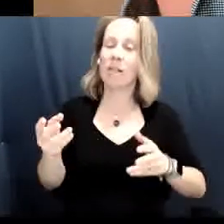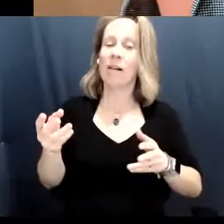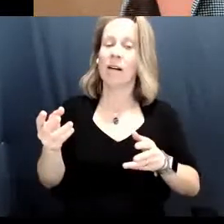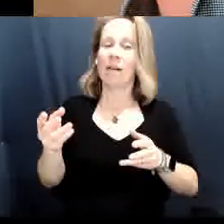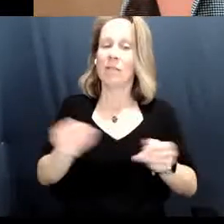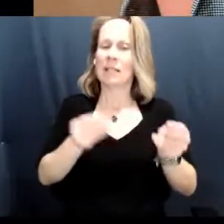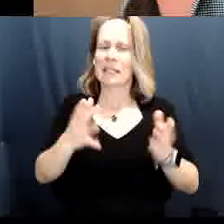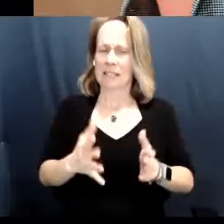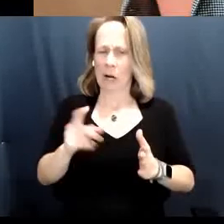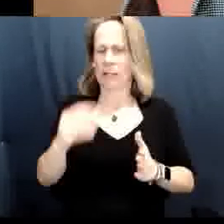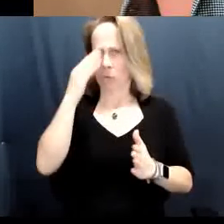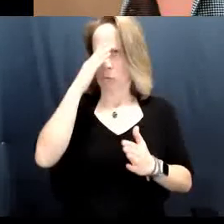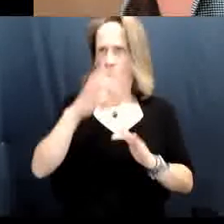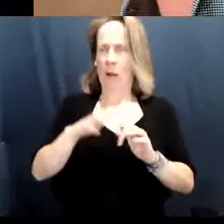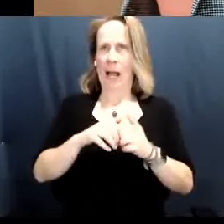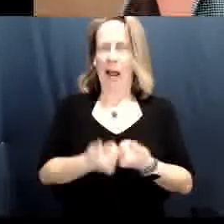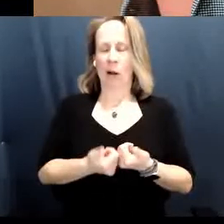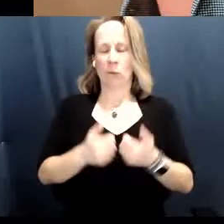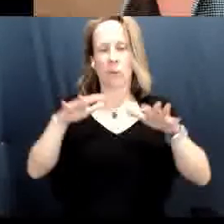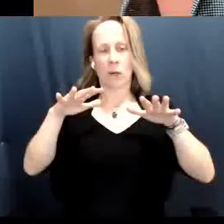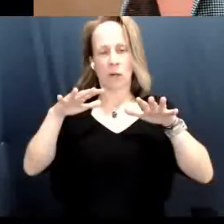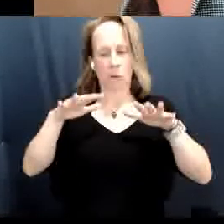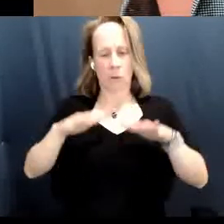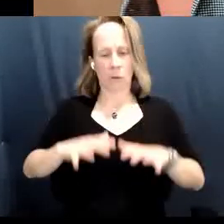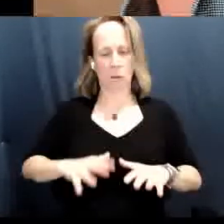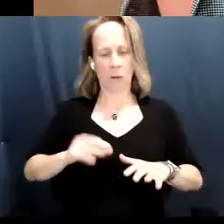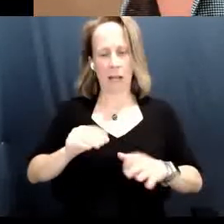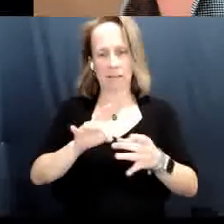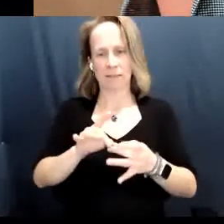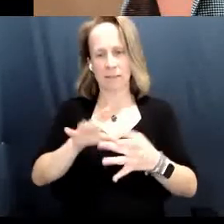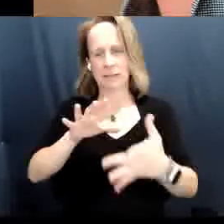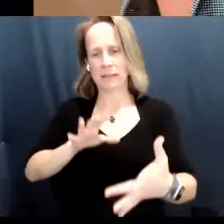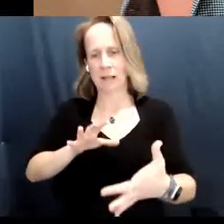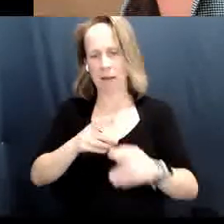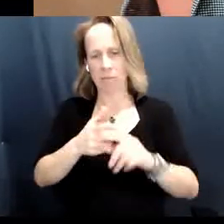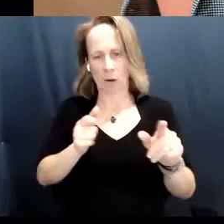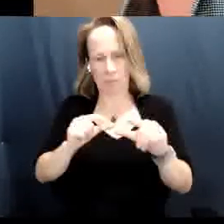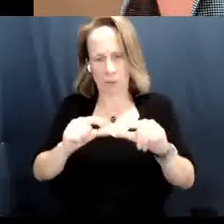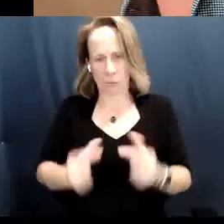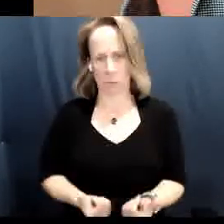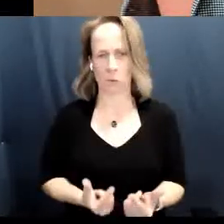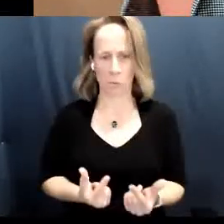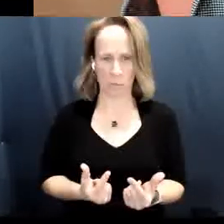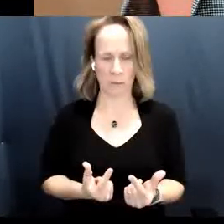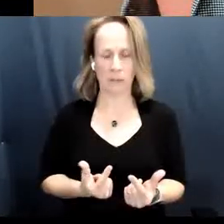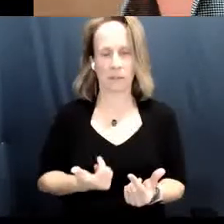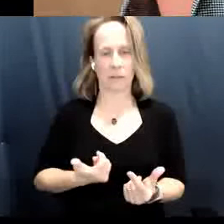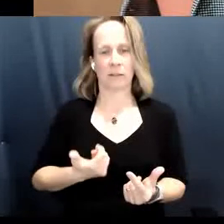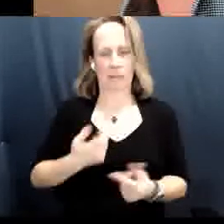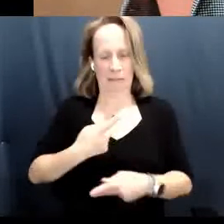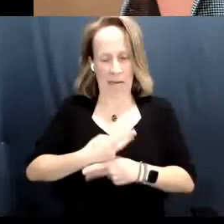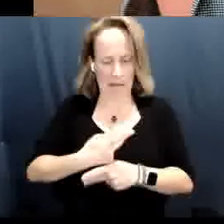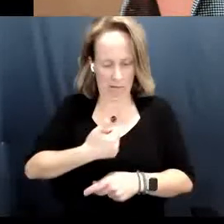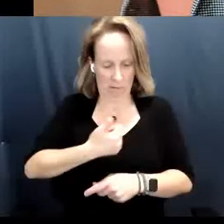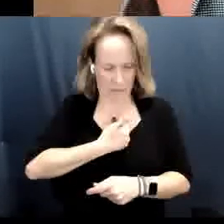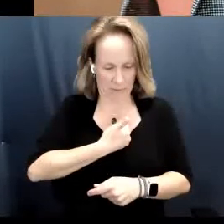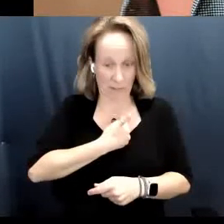decompress and disconnect from the group. Self-care is critical in sustaining ourselves in this